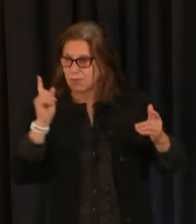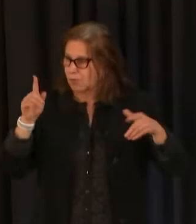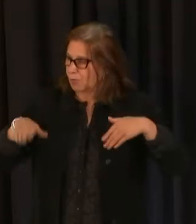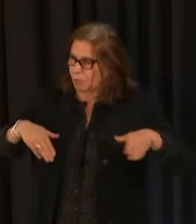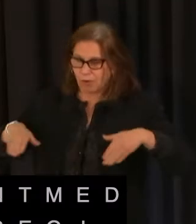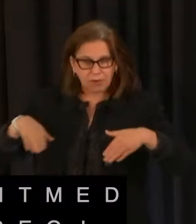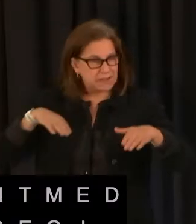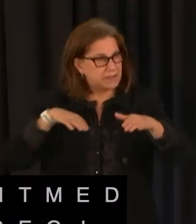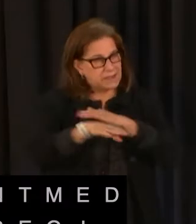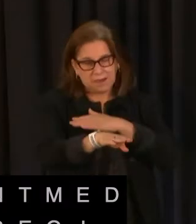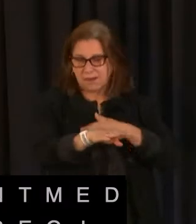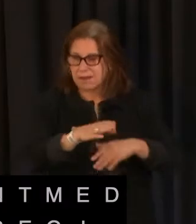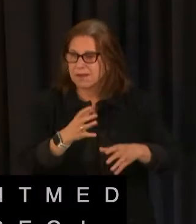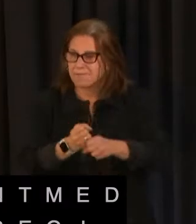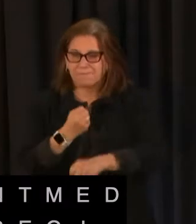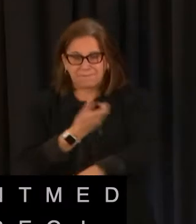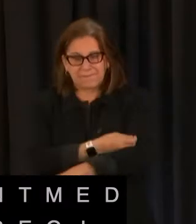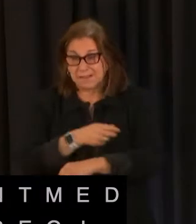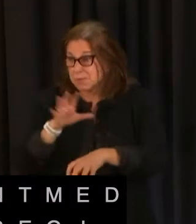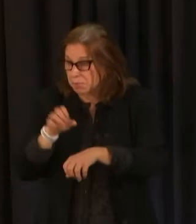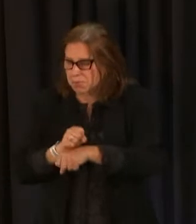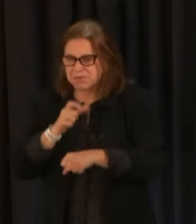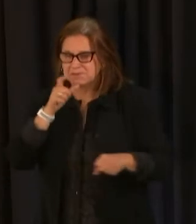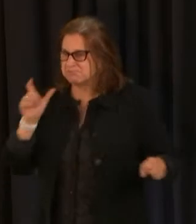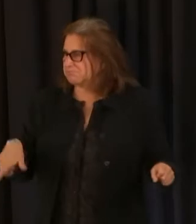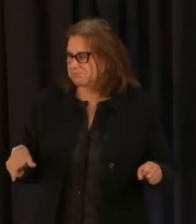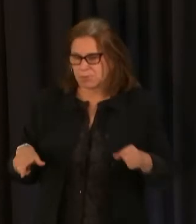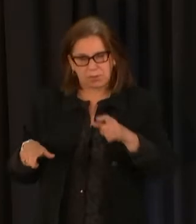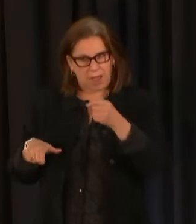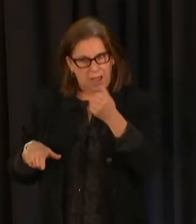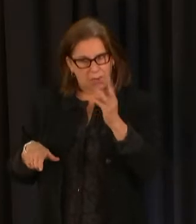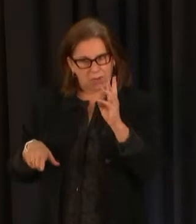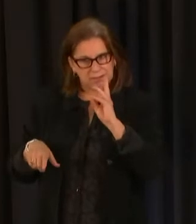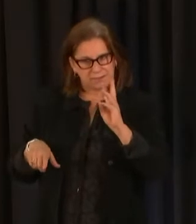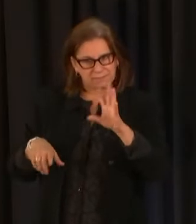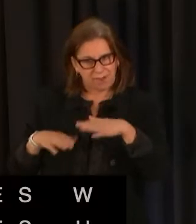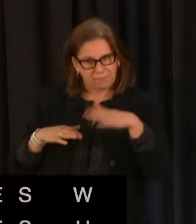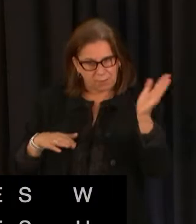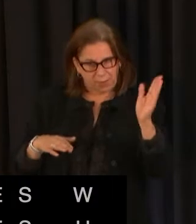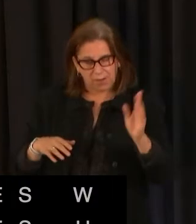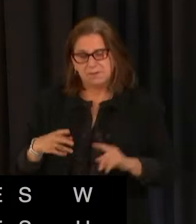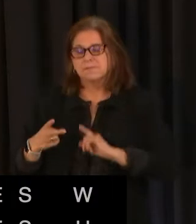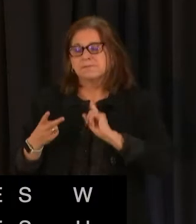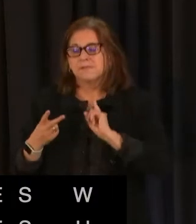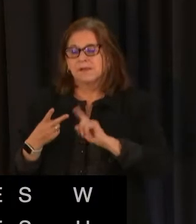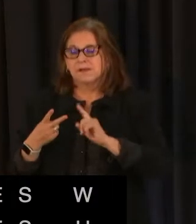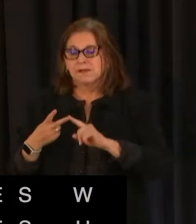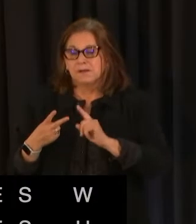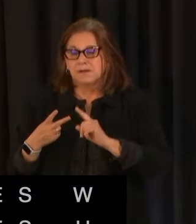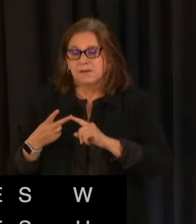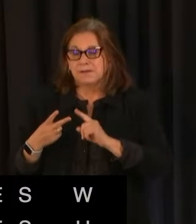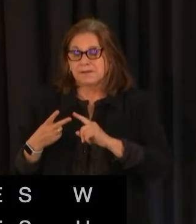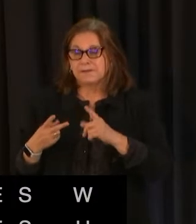these sites where we have listed the times here. This information is also available at